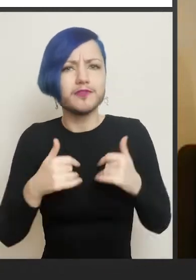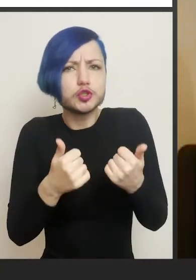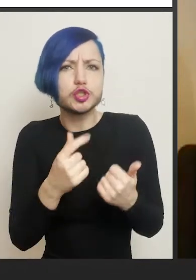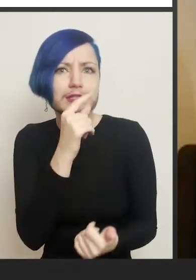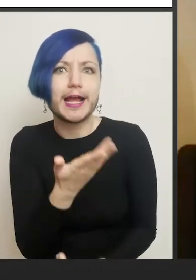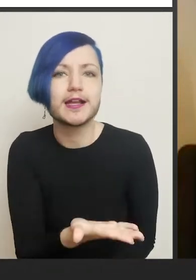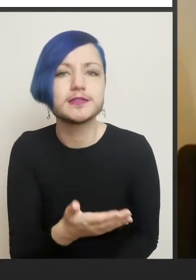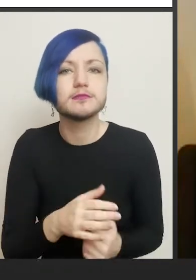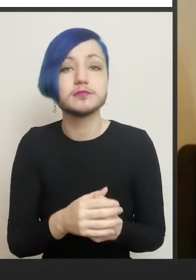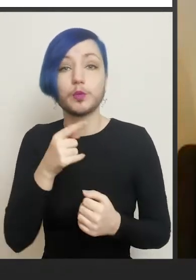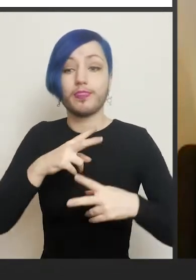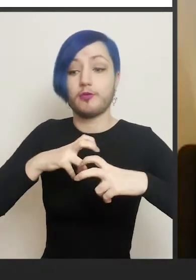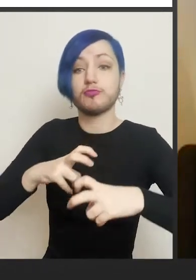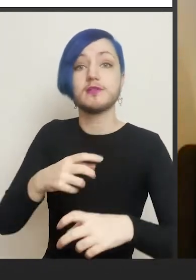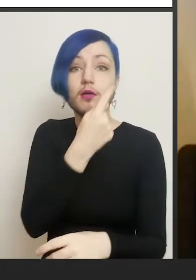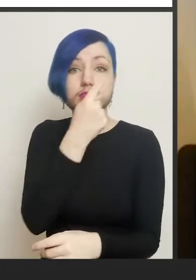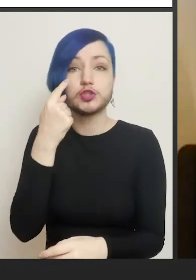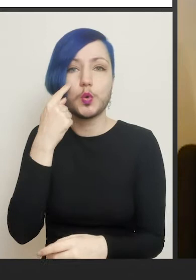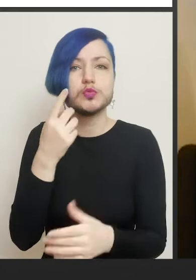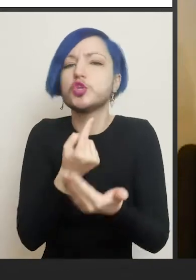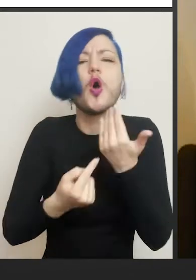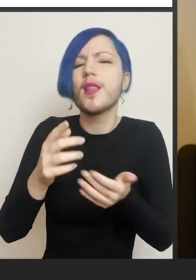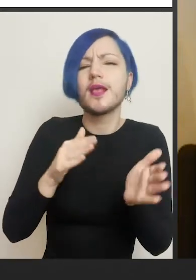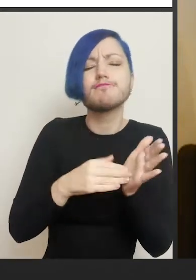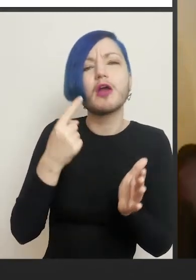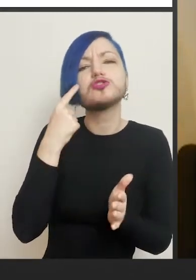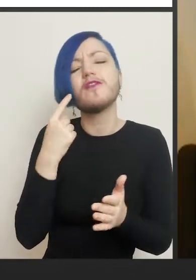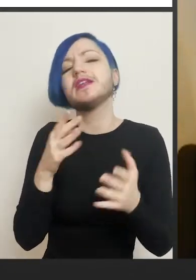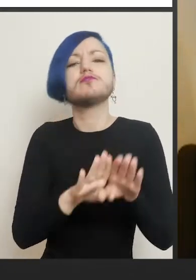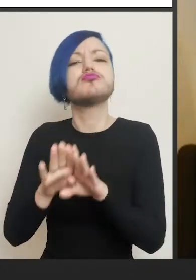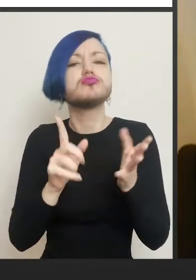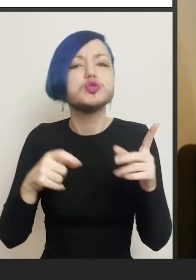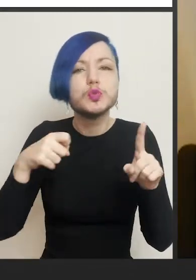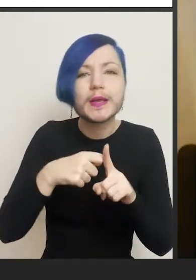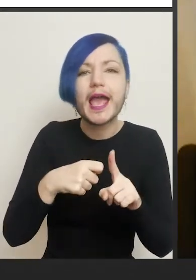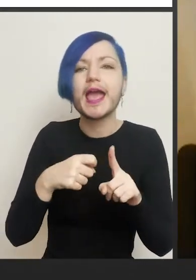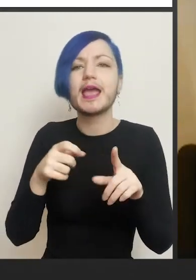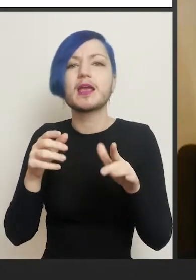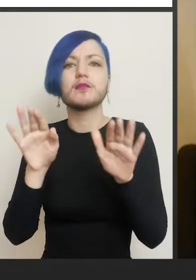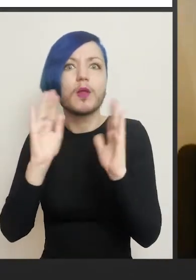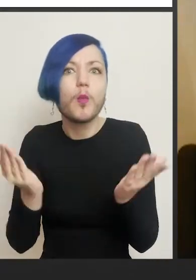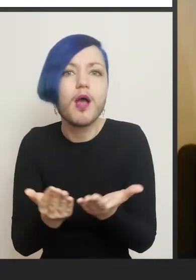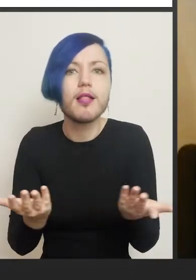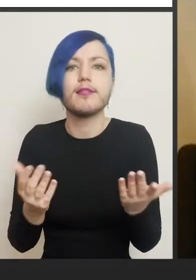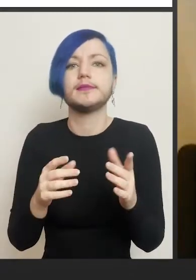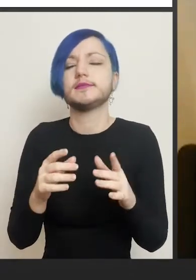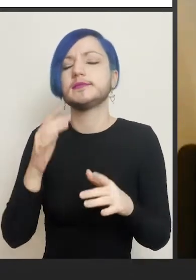And so what this research does, not just Microsoft, this is all around the UK and sometimes